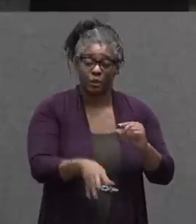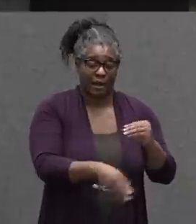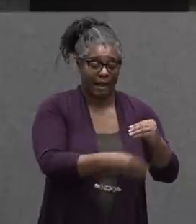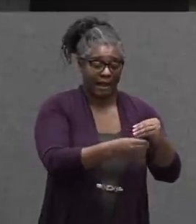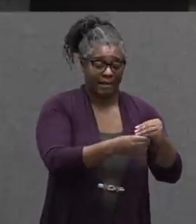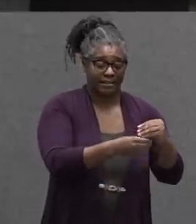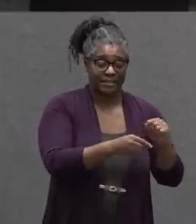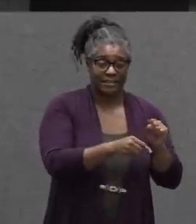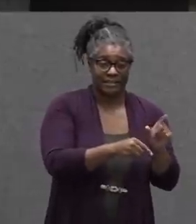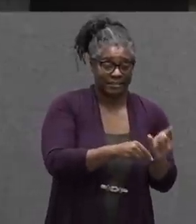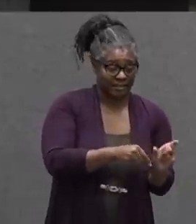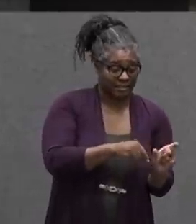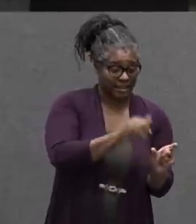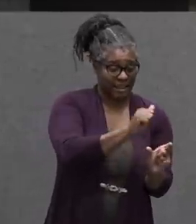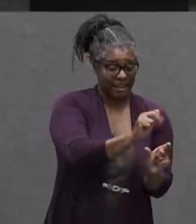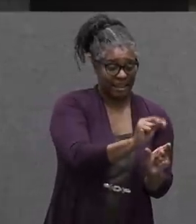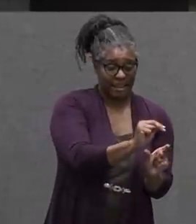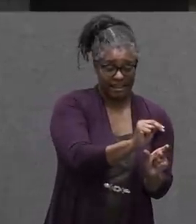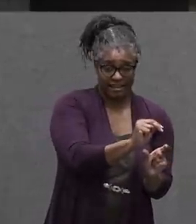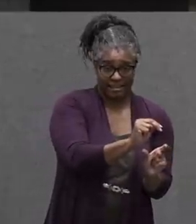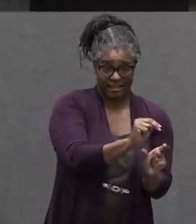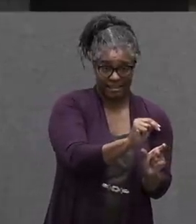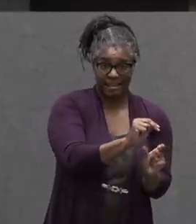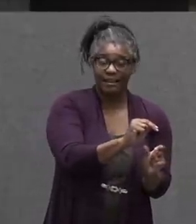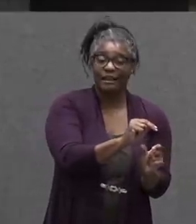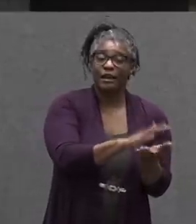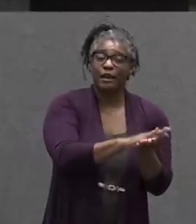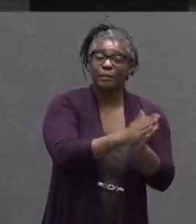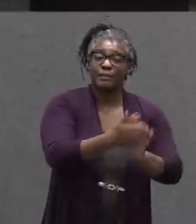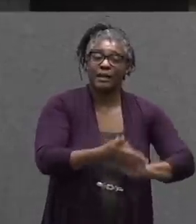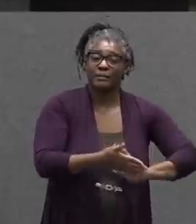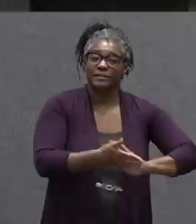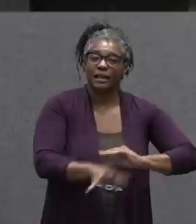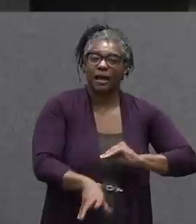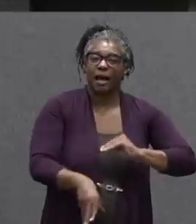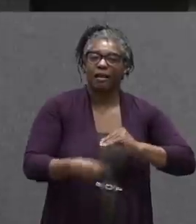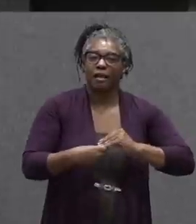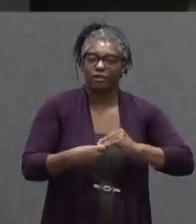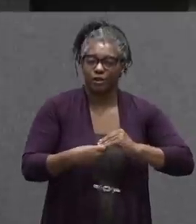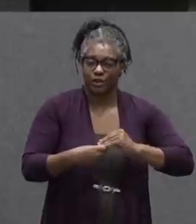word another. Can you say another?